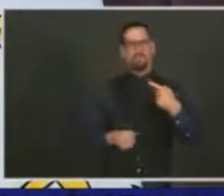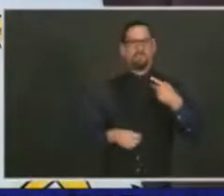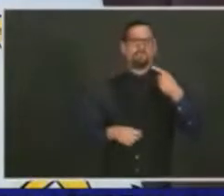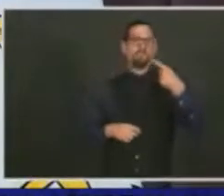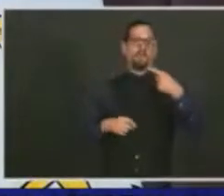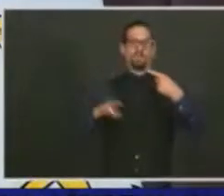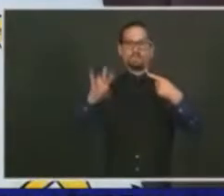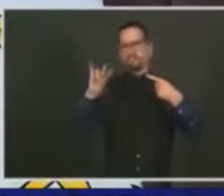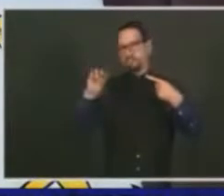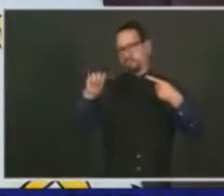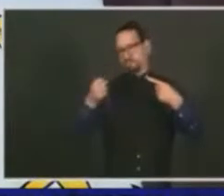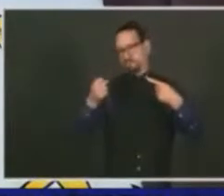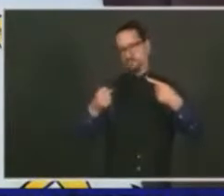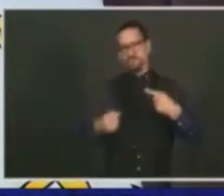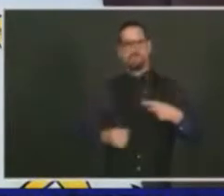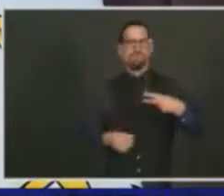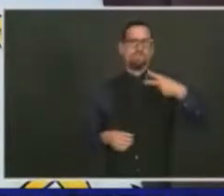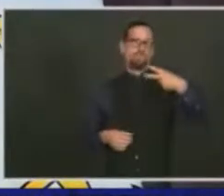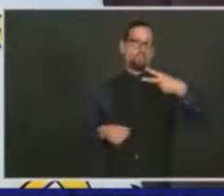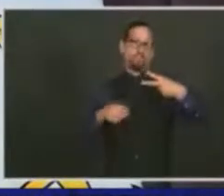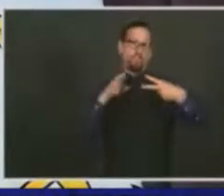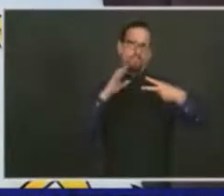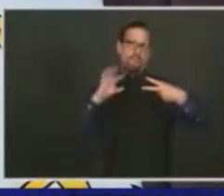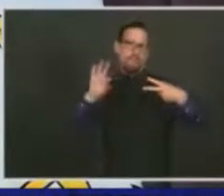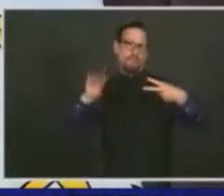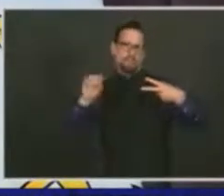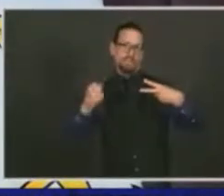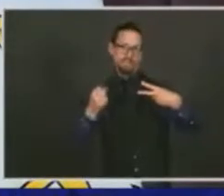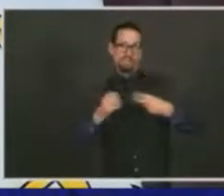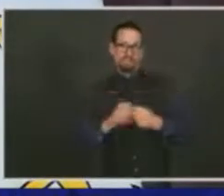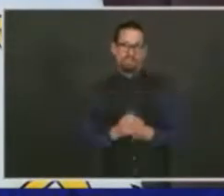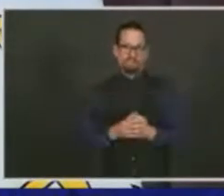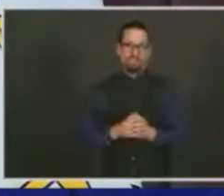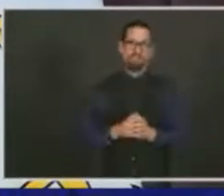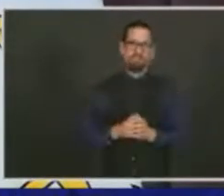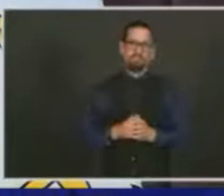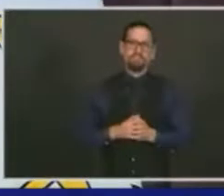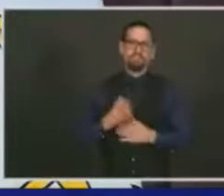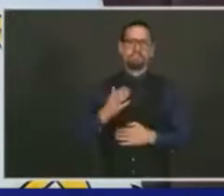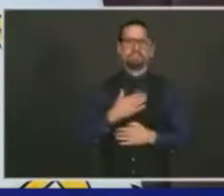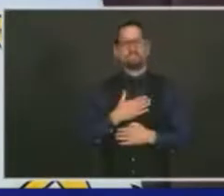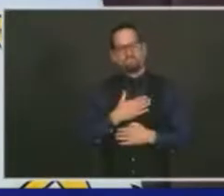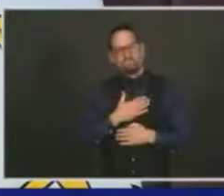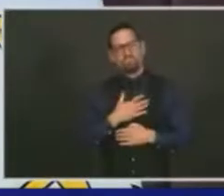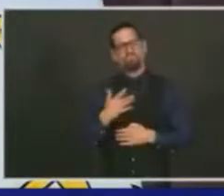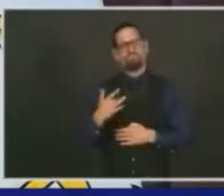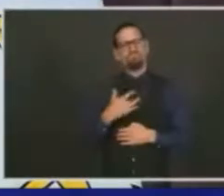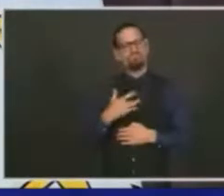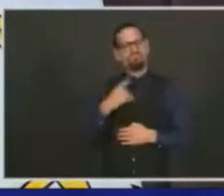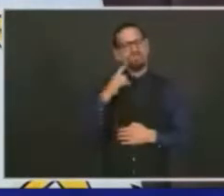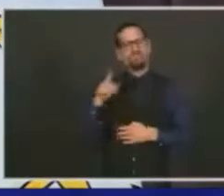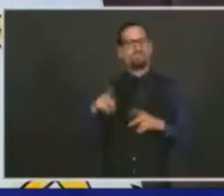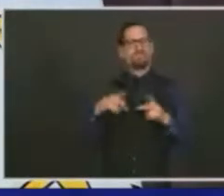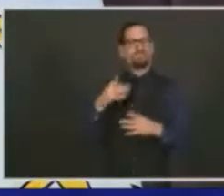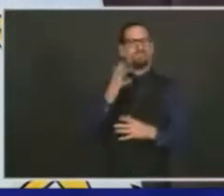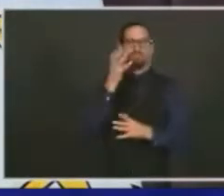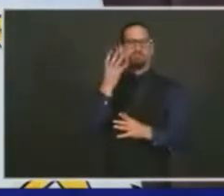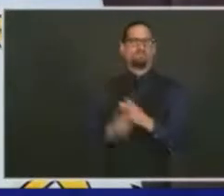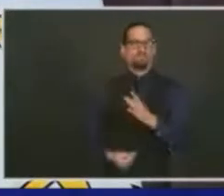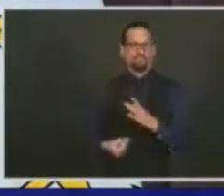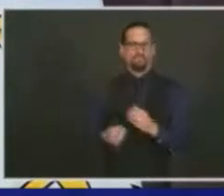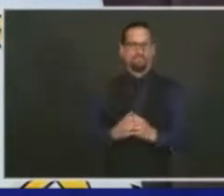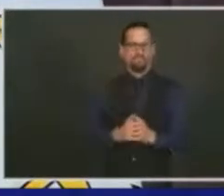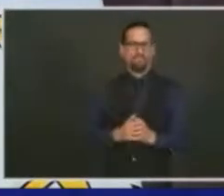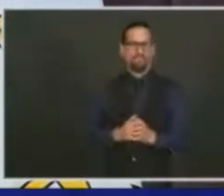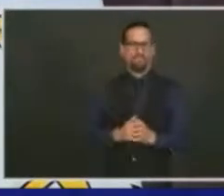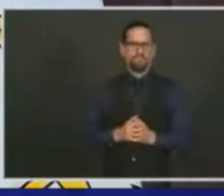people were in their 90s. Our prayers are with the families of these Rhode Islanders. What more important